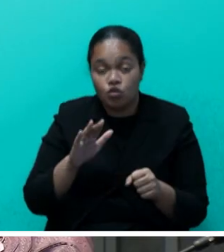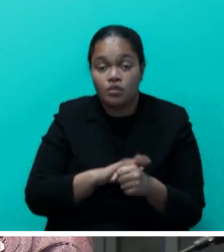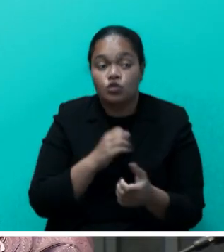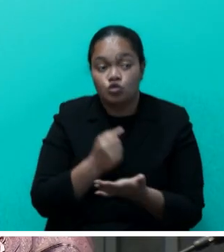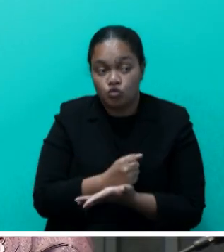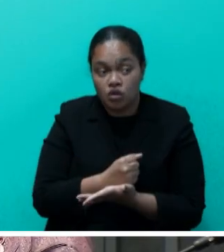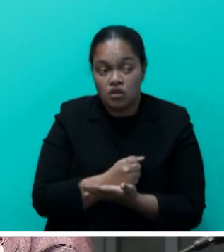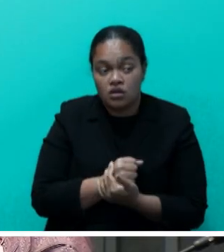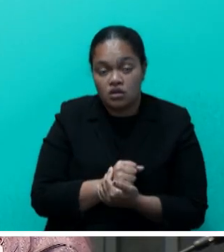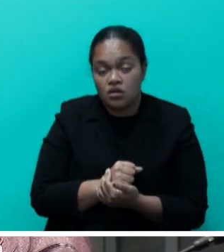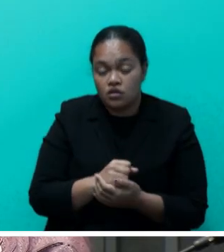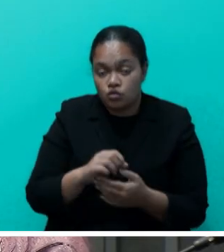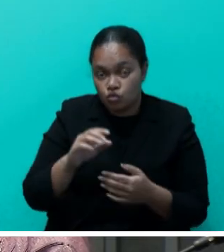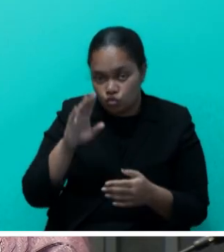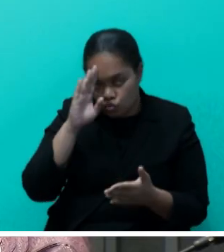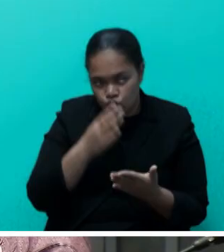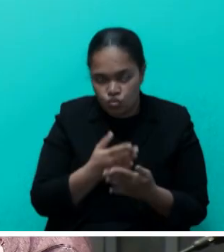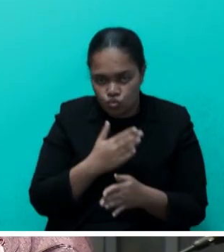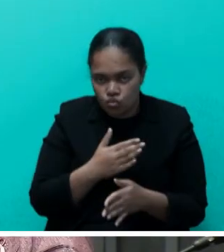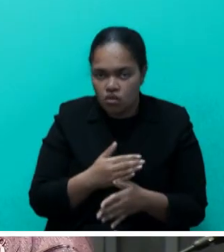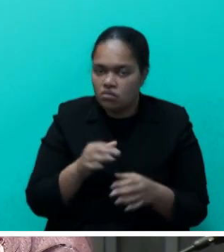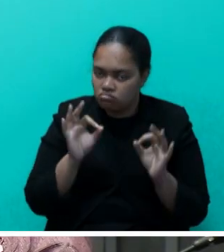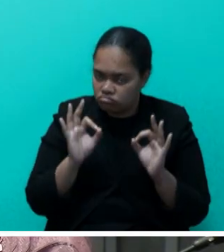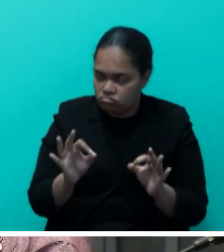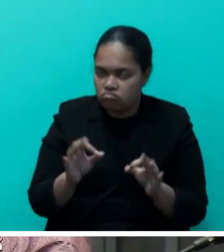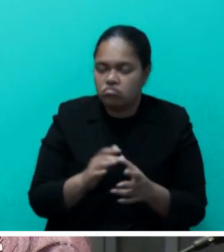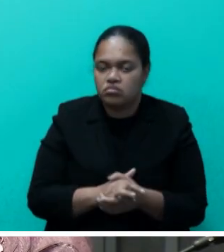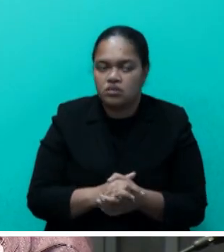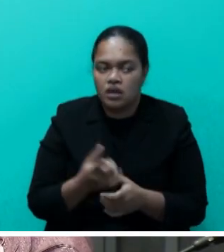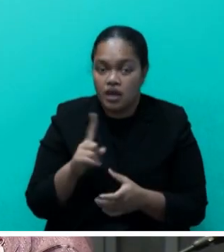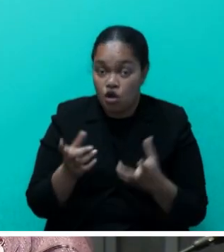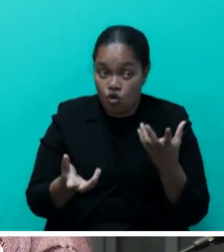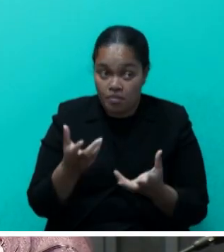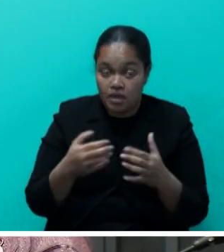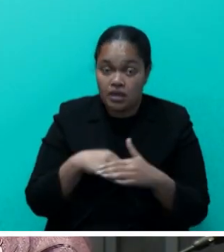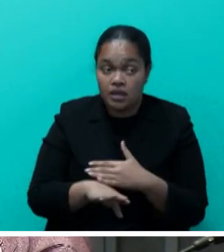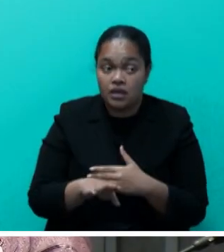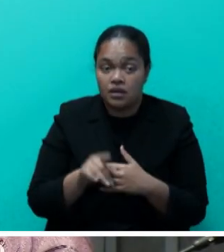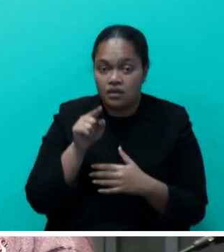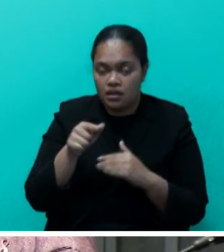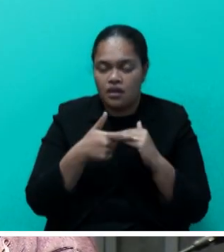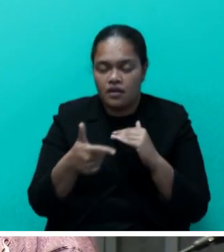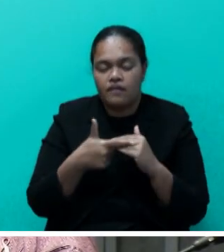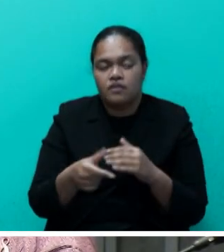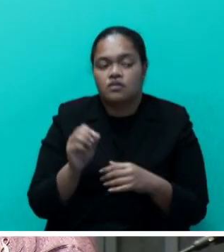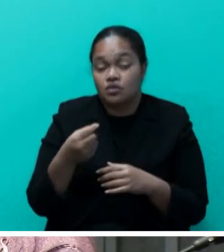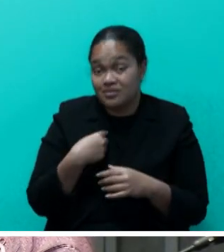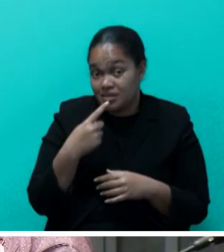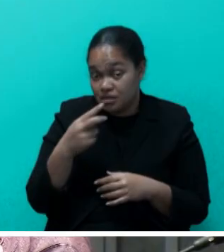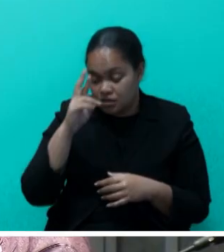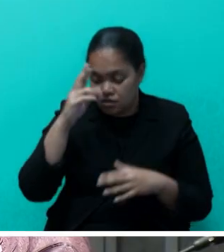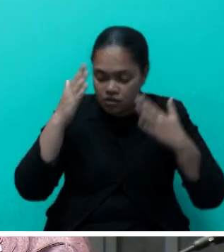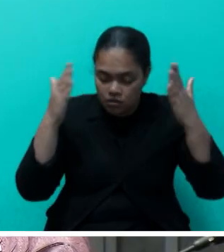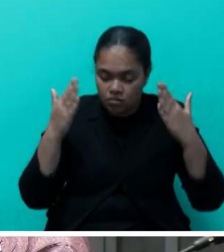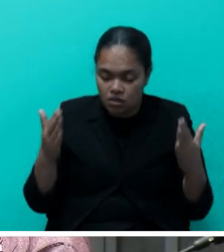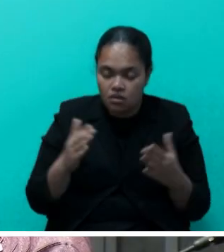students' results are credible and comparable at a global level. So as I said, Mr. Speaker, sir,